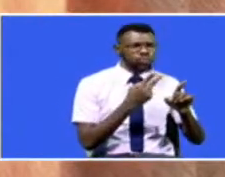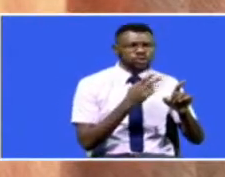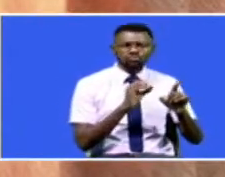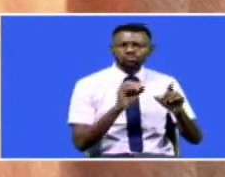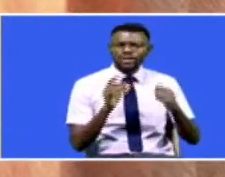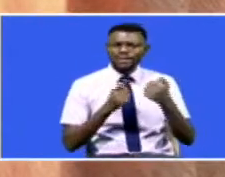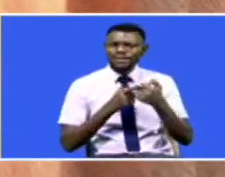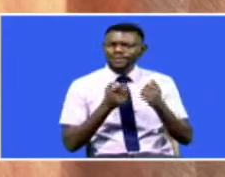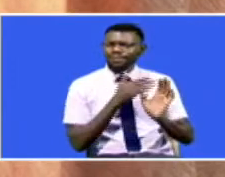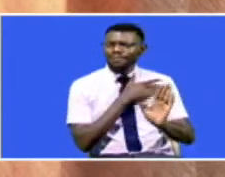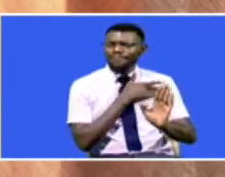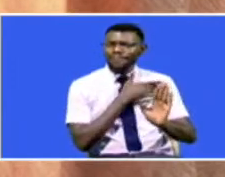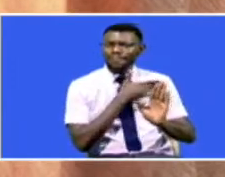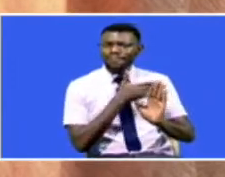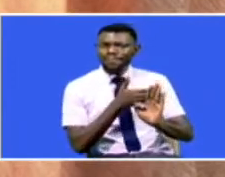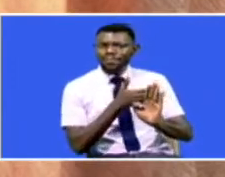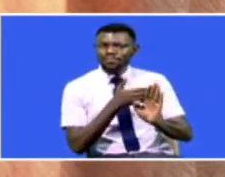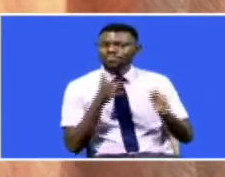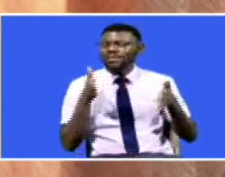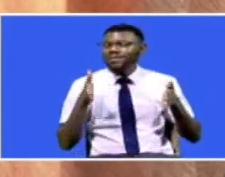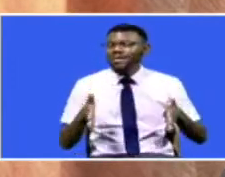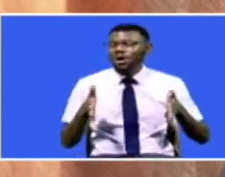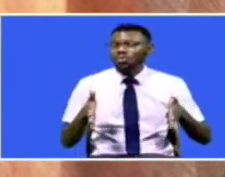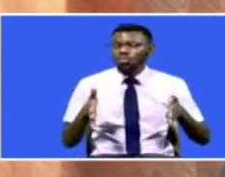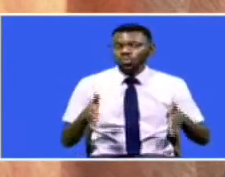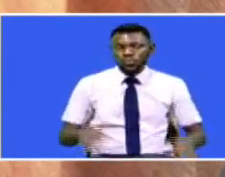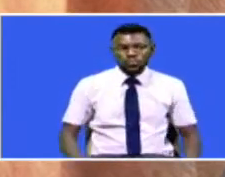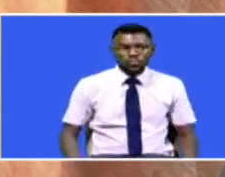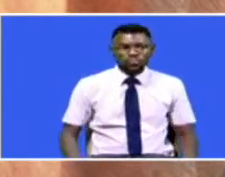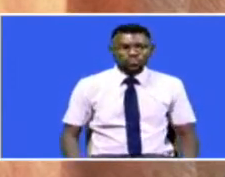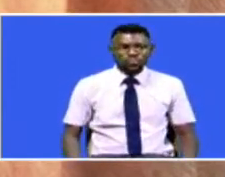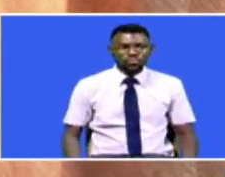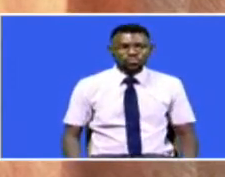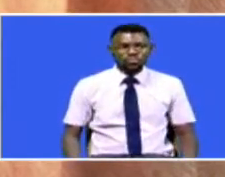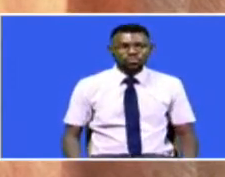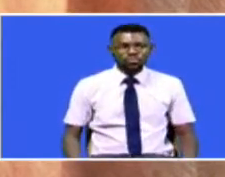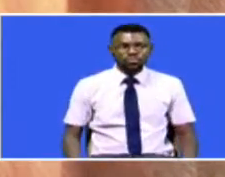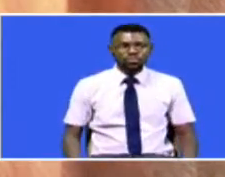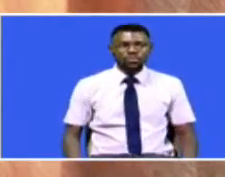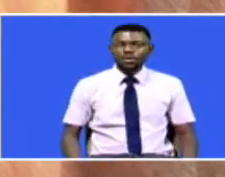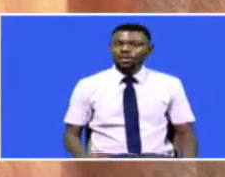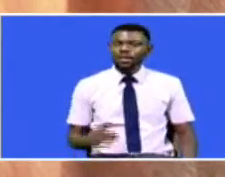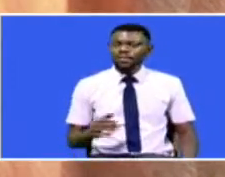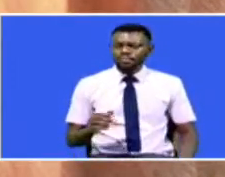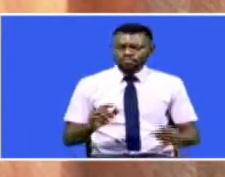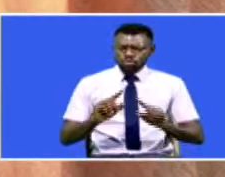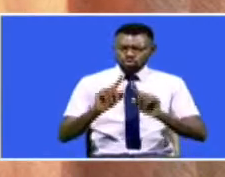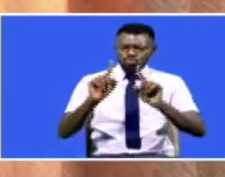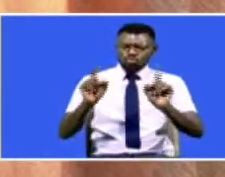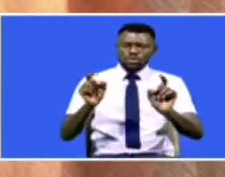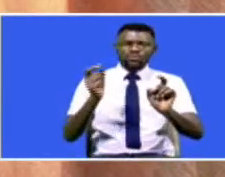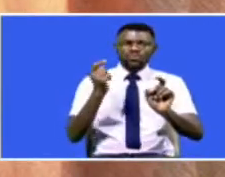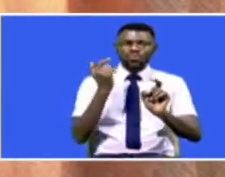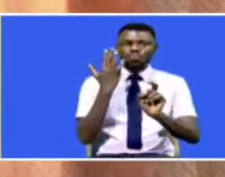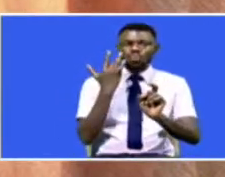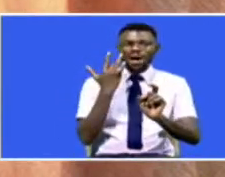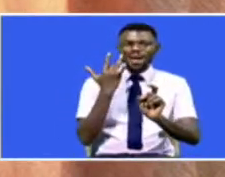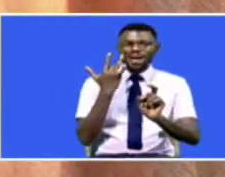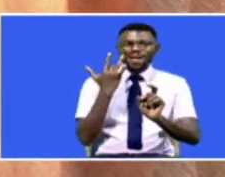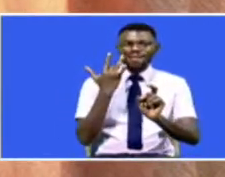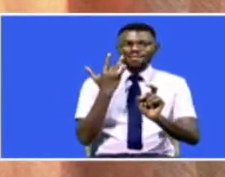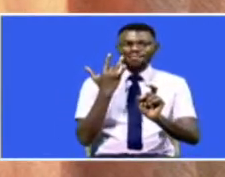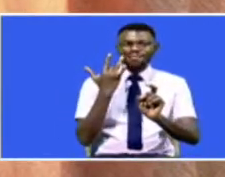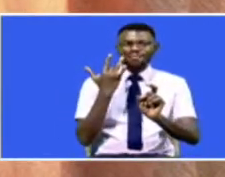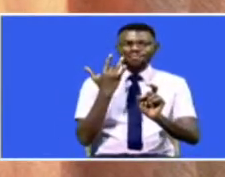2008 or 2006. So now, a fundamental question would be, why start to try to